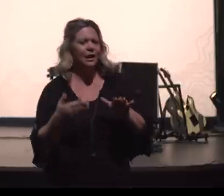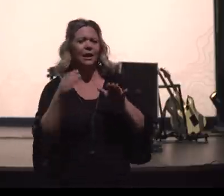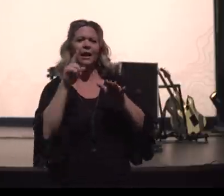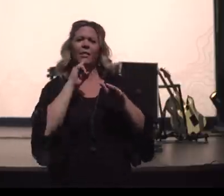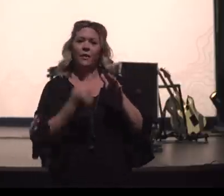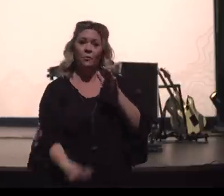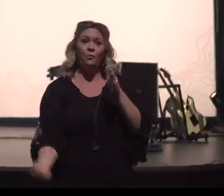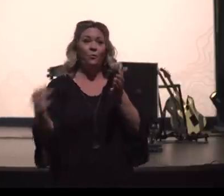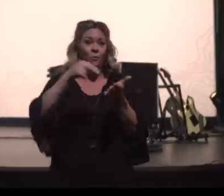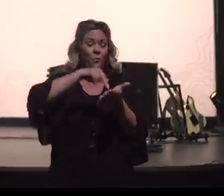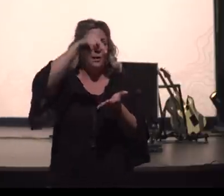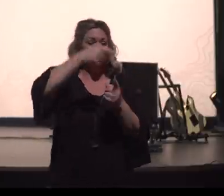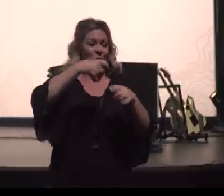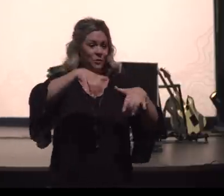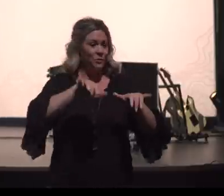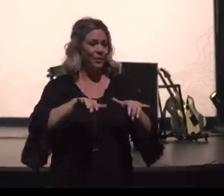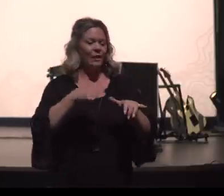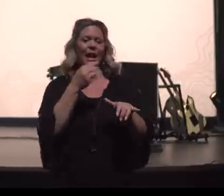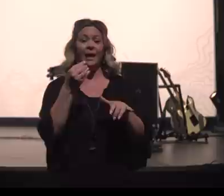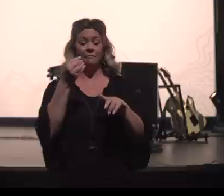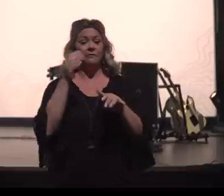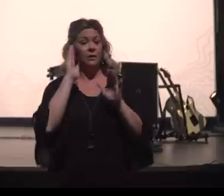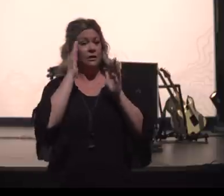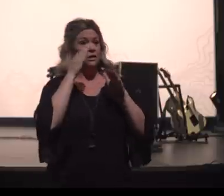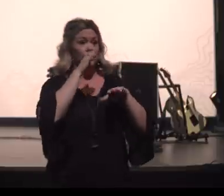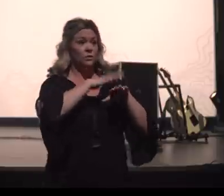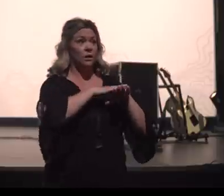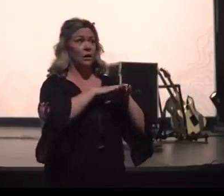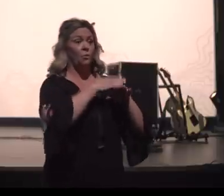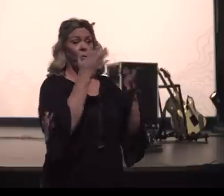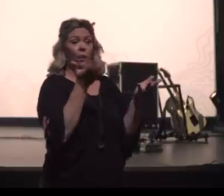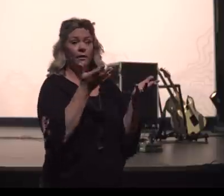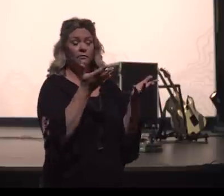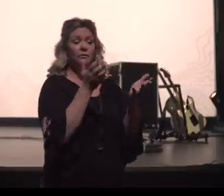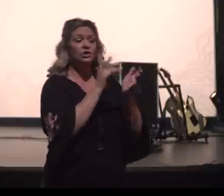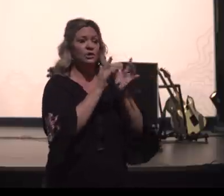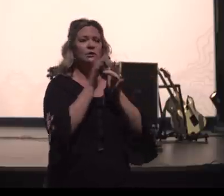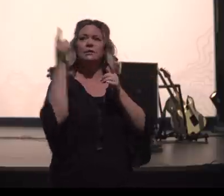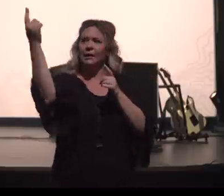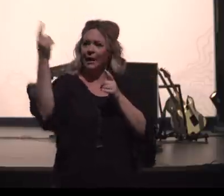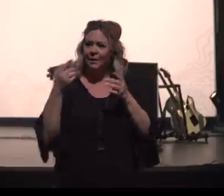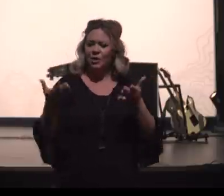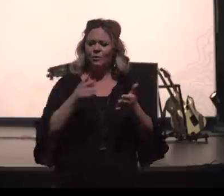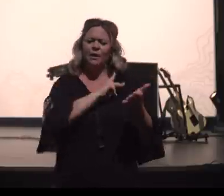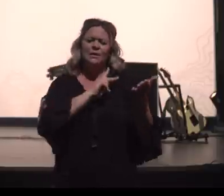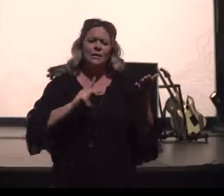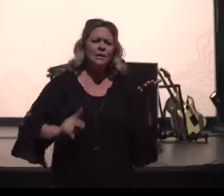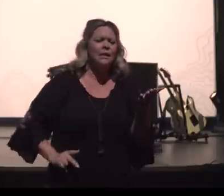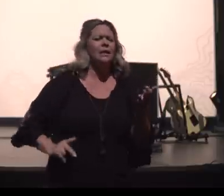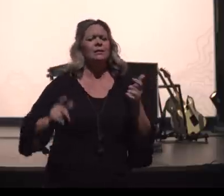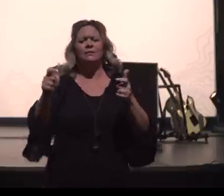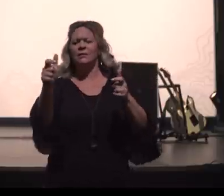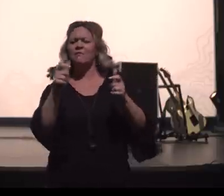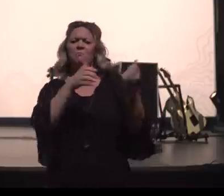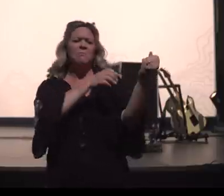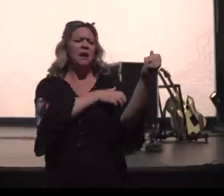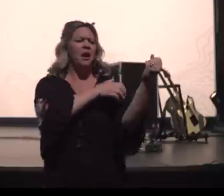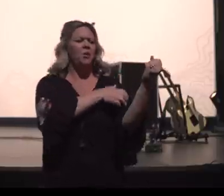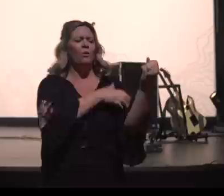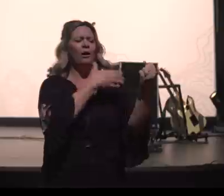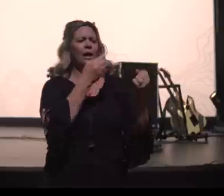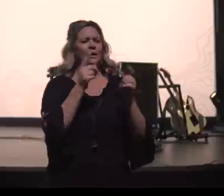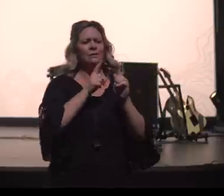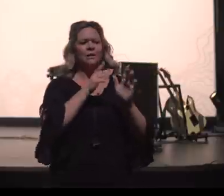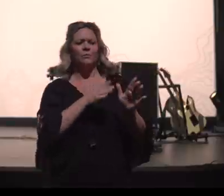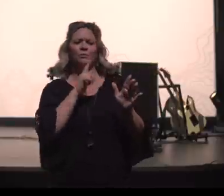grave. And secondly, their attention was focused on something else. They thought Jesus came to be a king and to give them all the prestige and power. They were butting